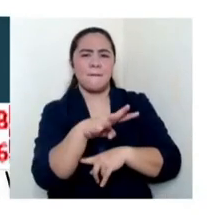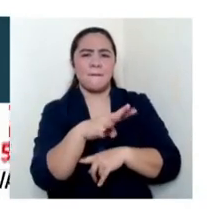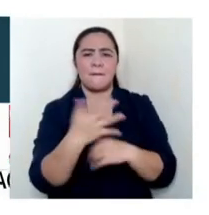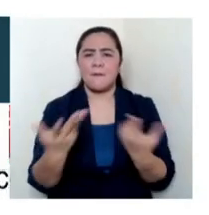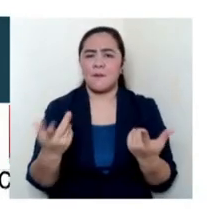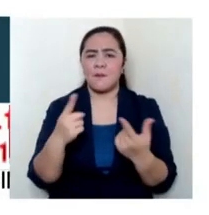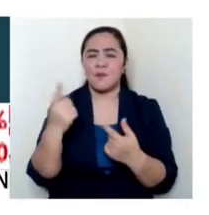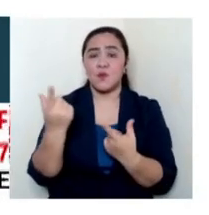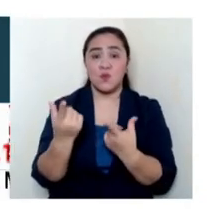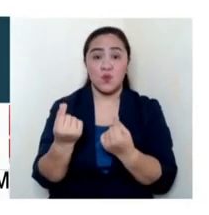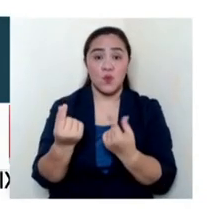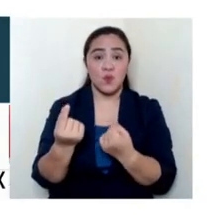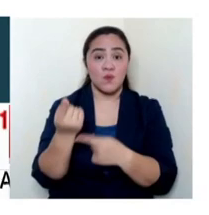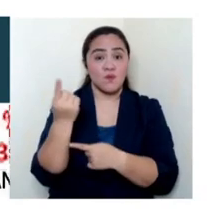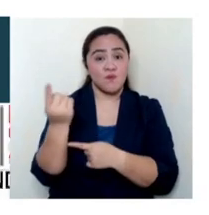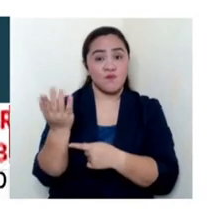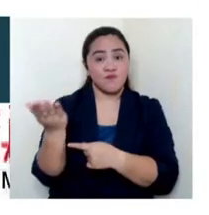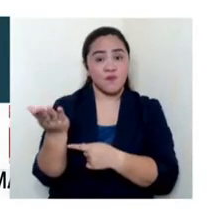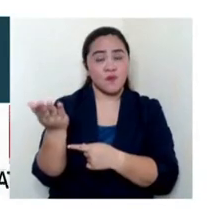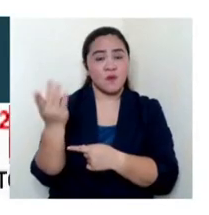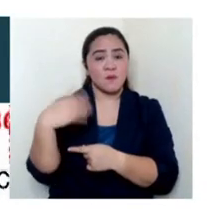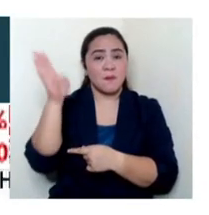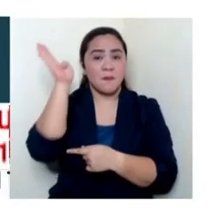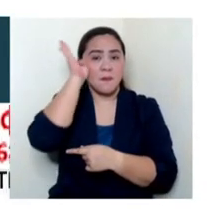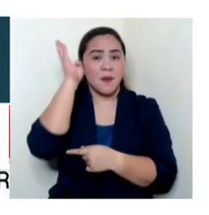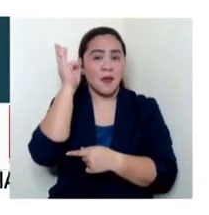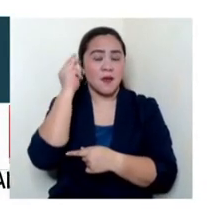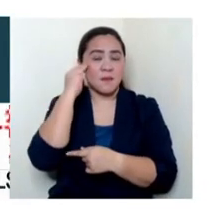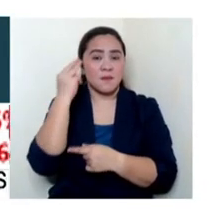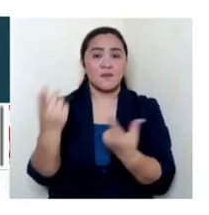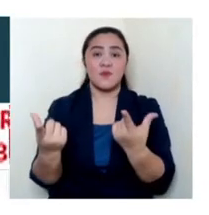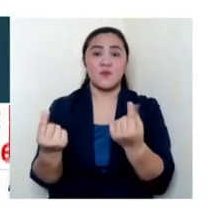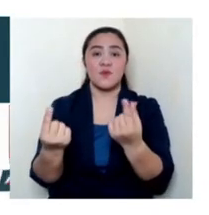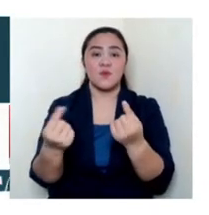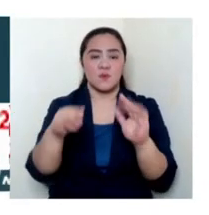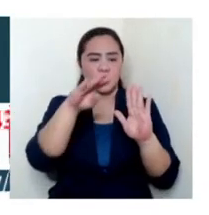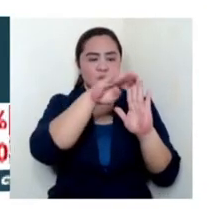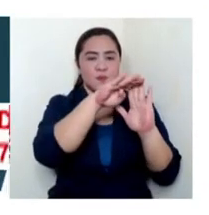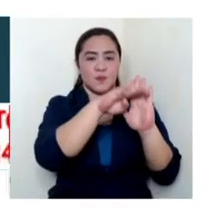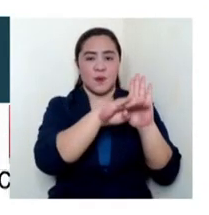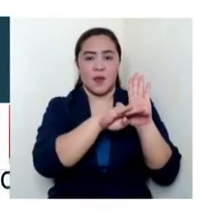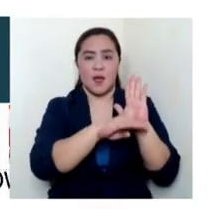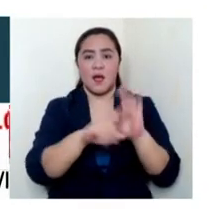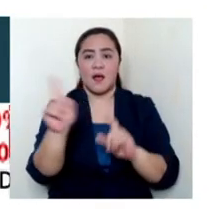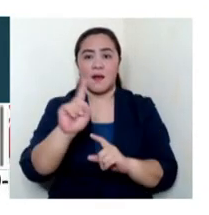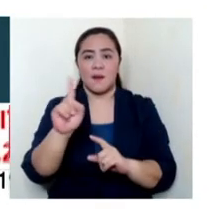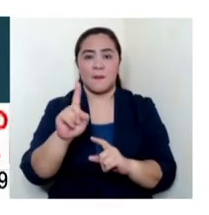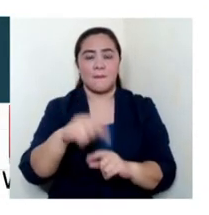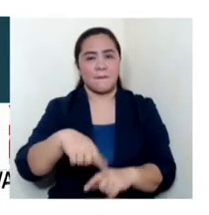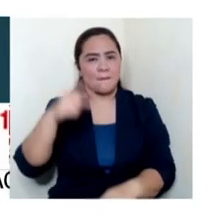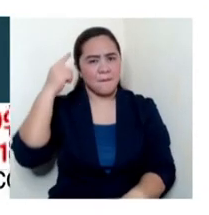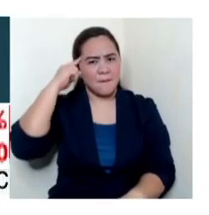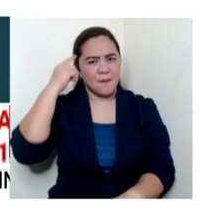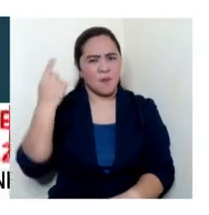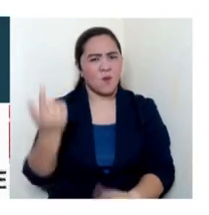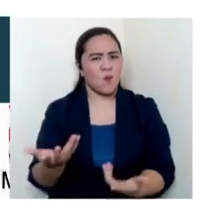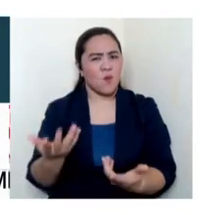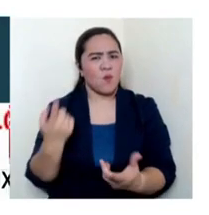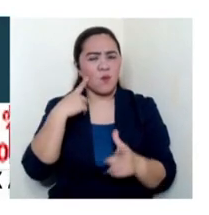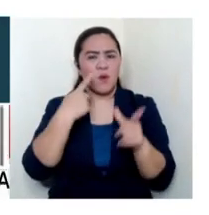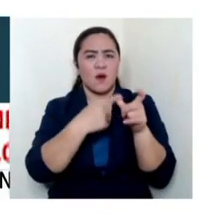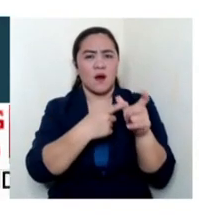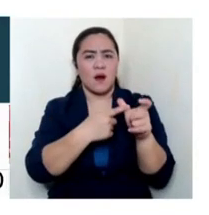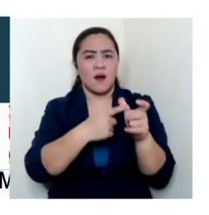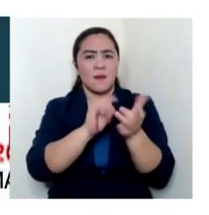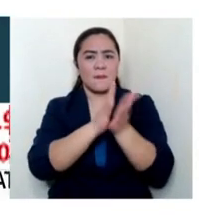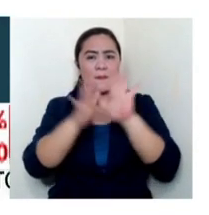he done for the country to even think of running for the presidency?